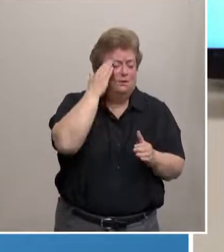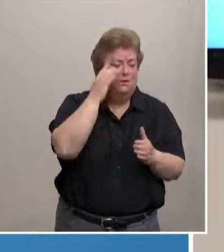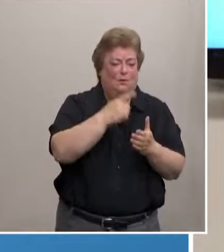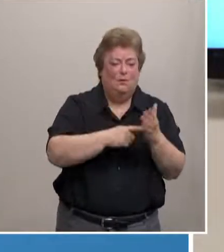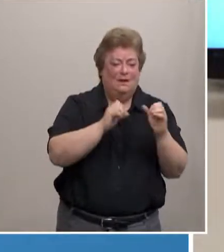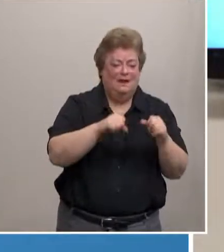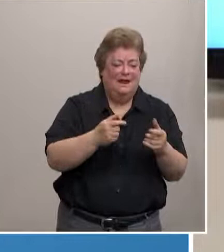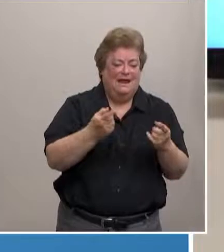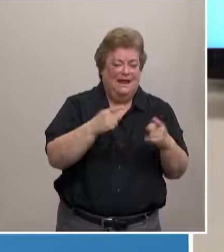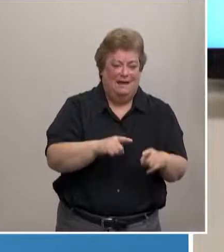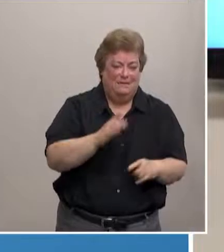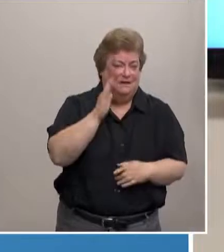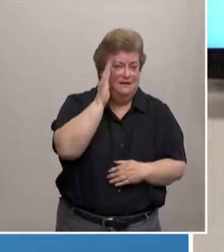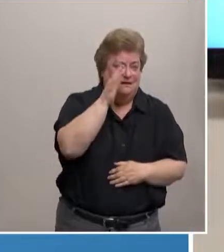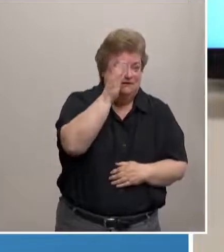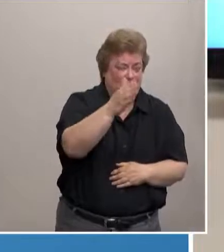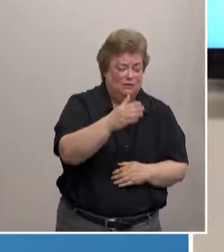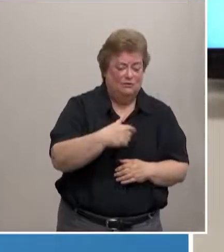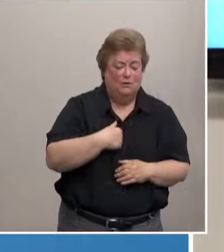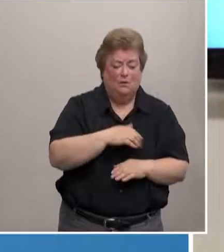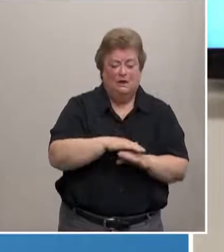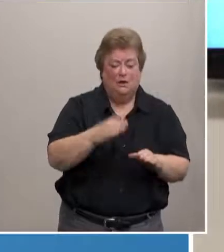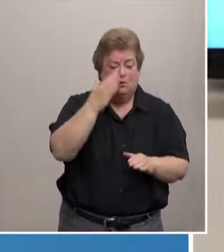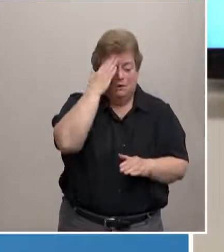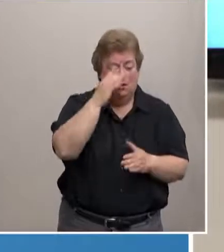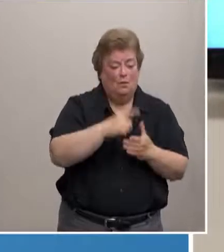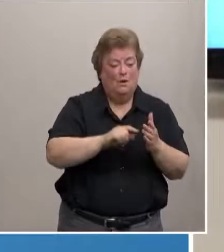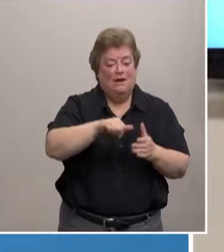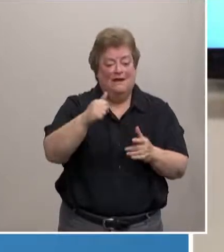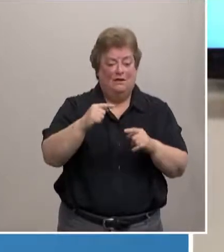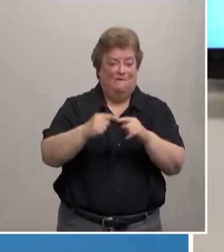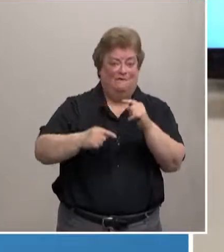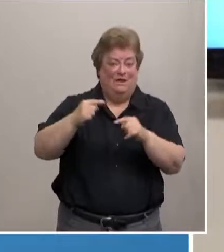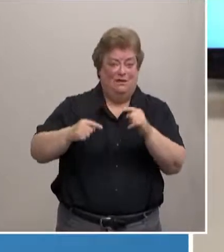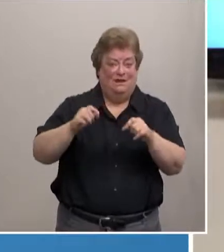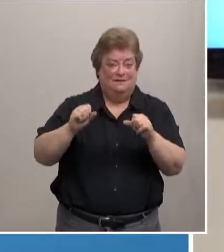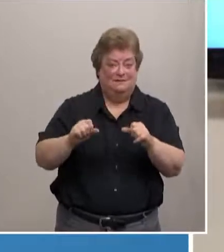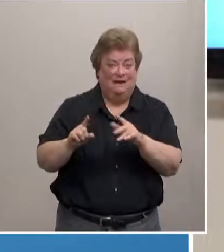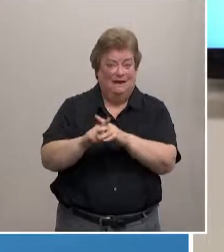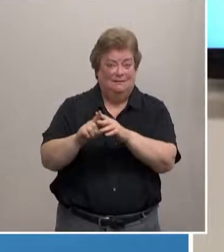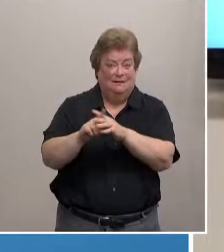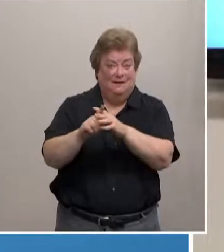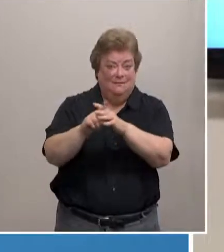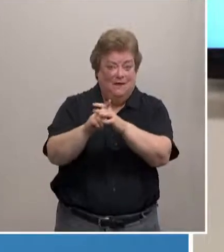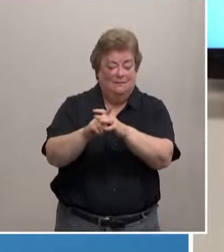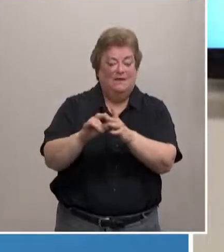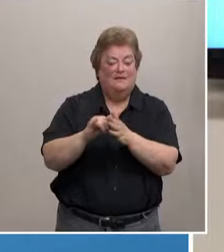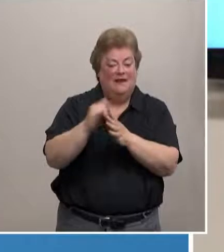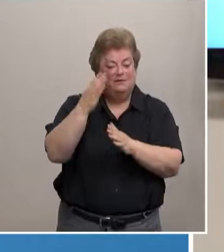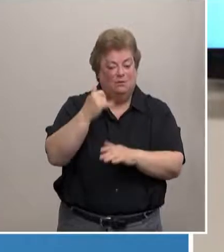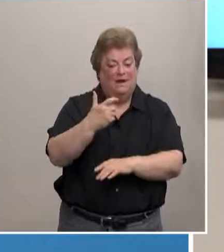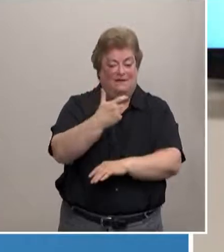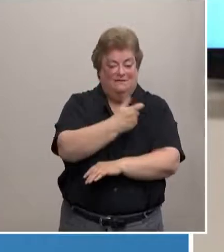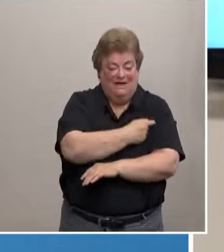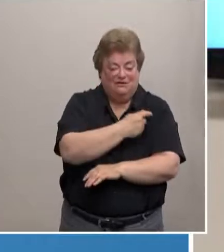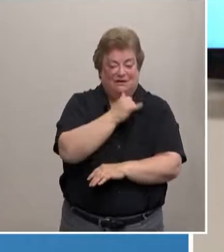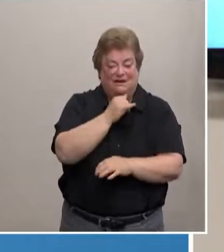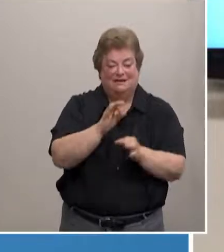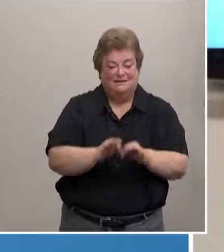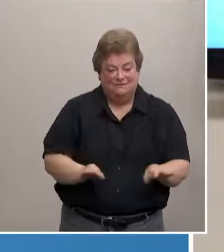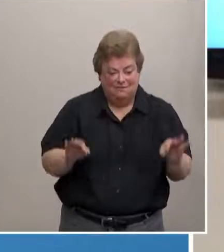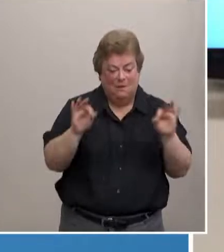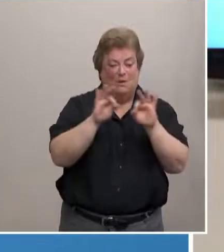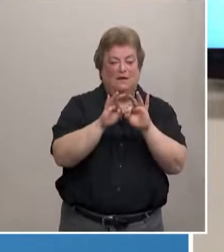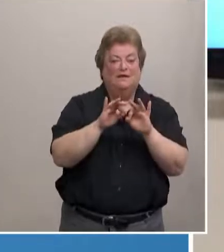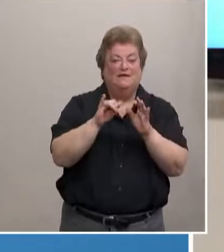in the future. We don't know what other variants might come. That's why getting the vaccination is so critical. That's what stops